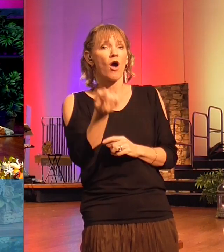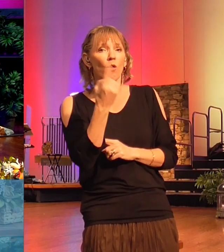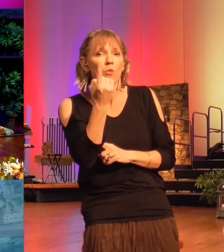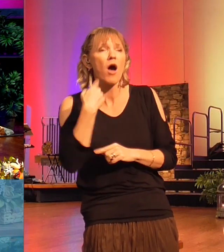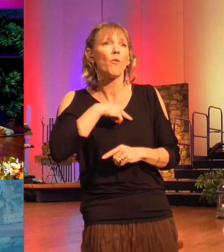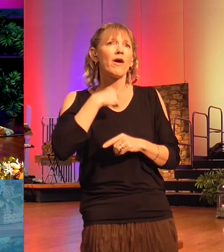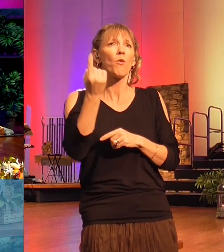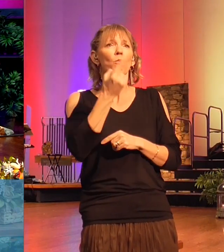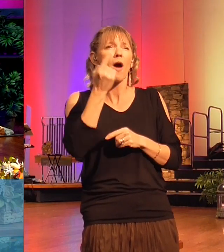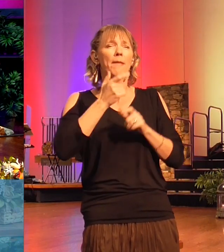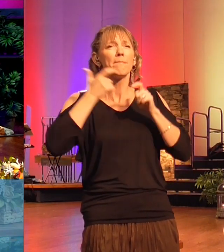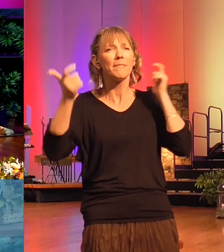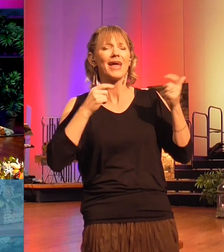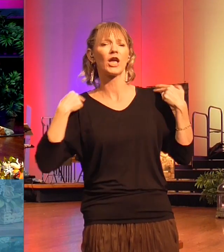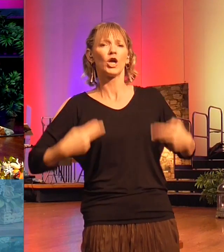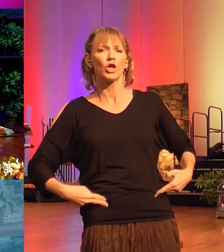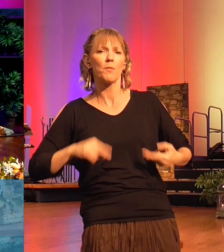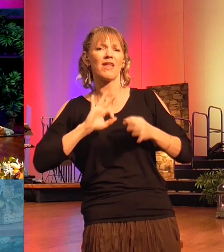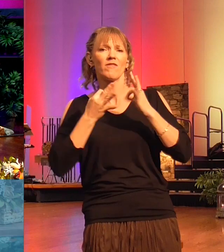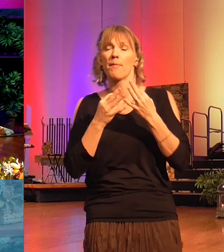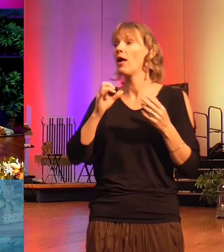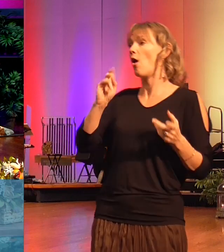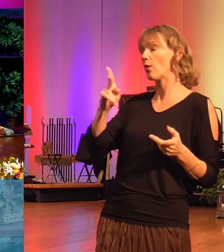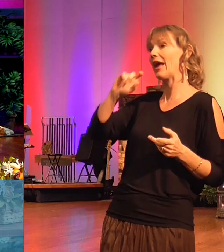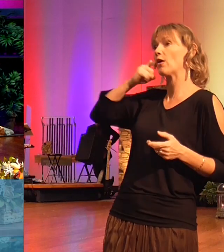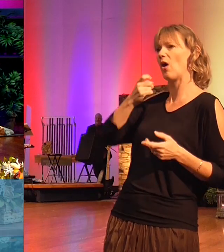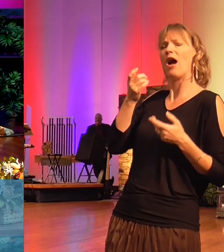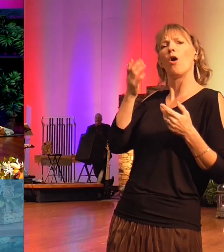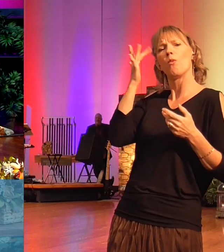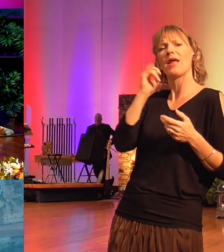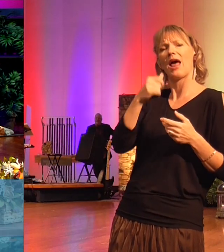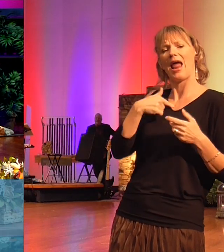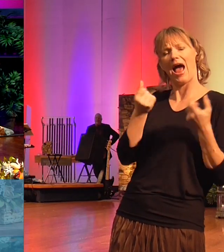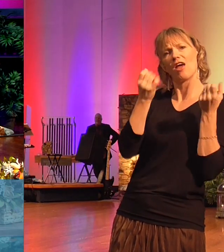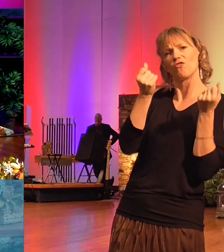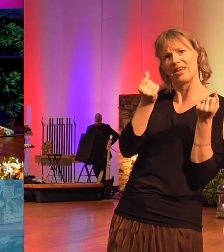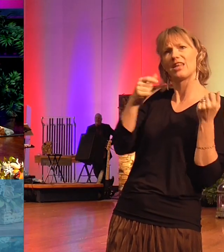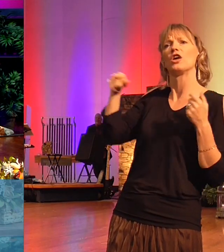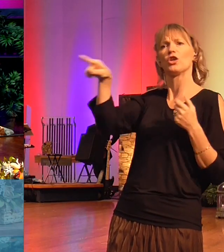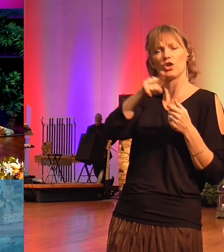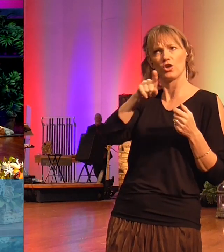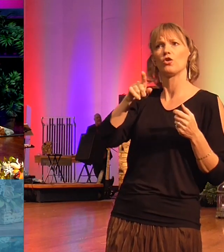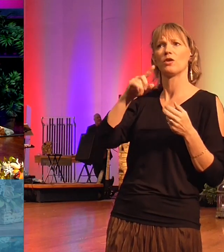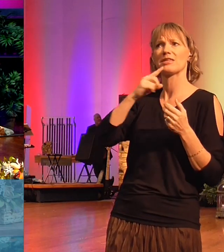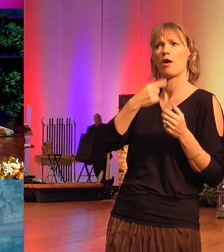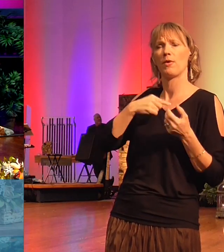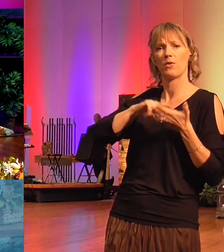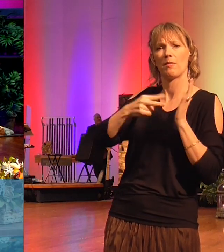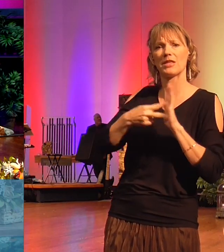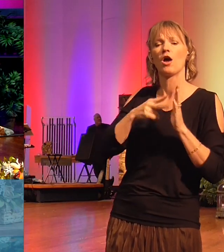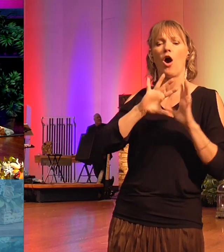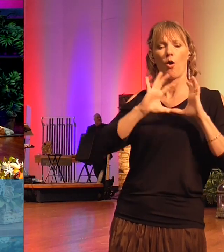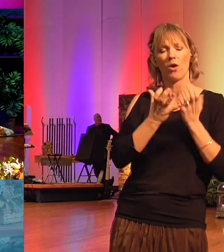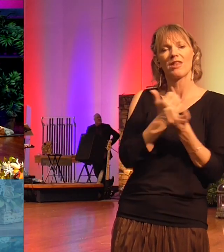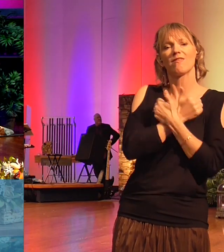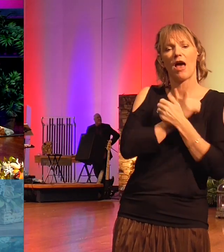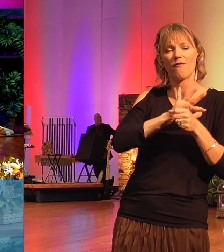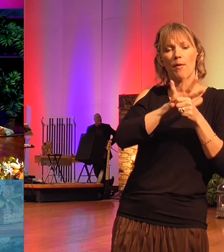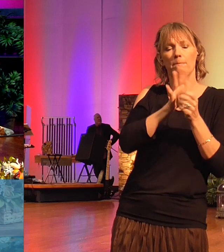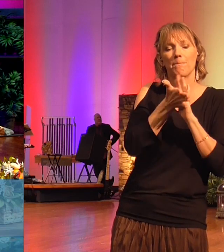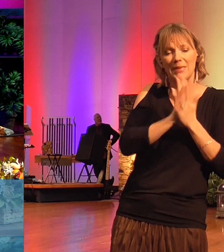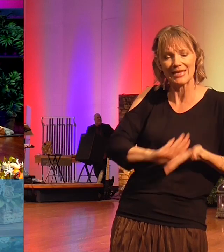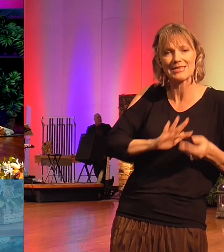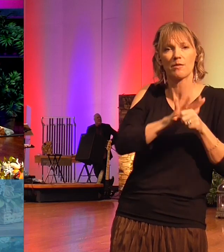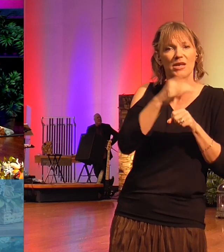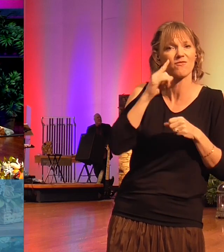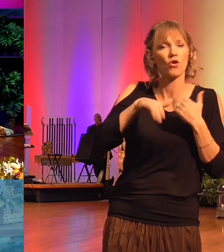human family. Cool. How about I read it and you tell me what it means? A world of love, peace, and abundance for all. Mile High Church